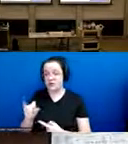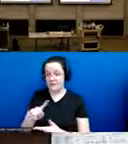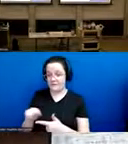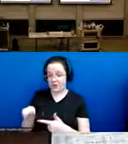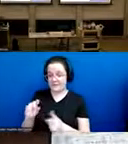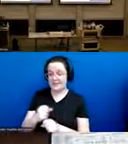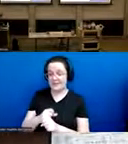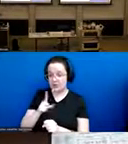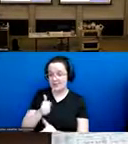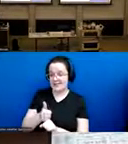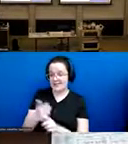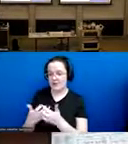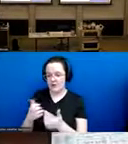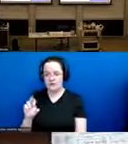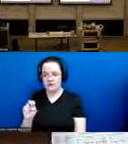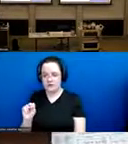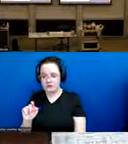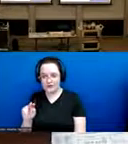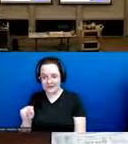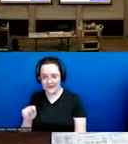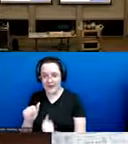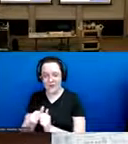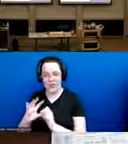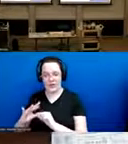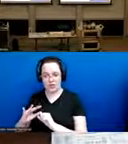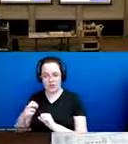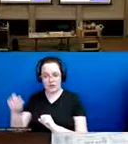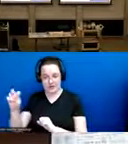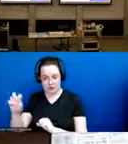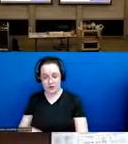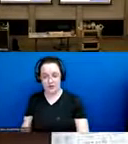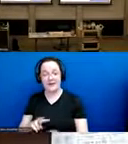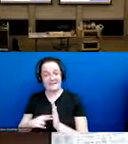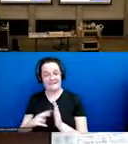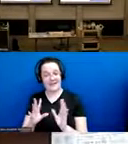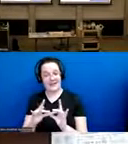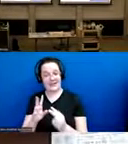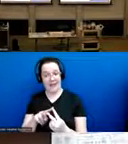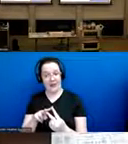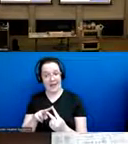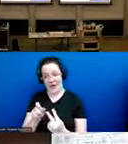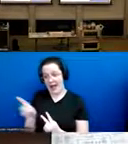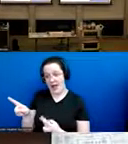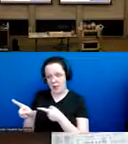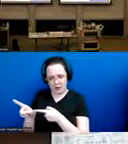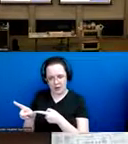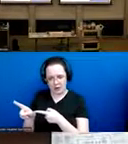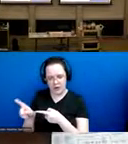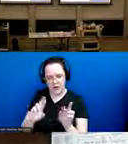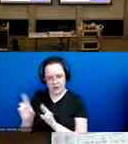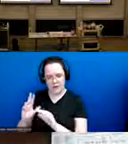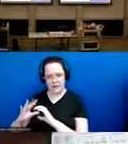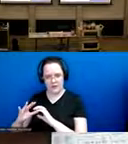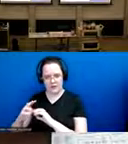atomic transitions, it means that then the entangled pairs that are coming out of that come at the atomic transition, right? And if